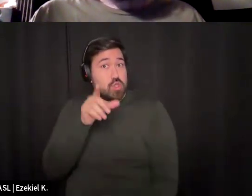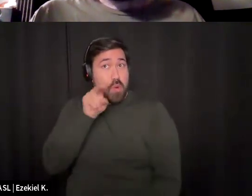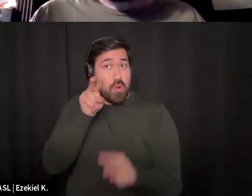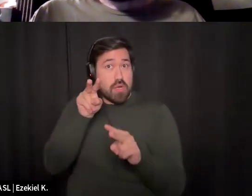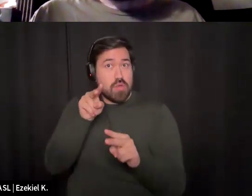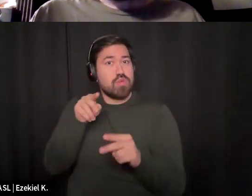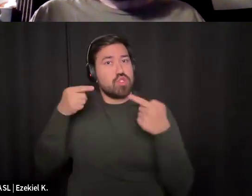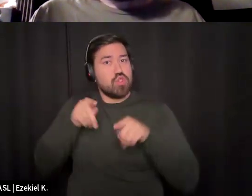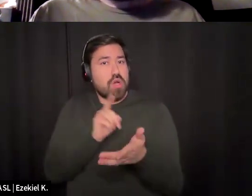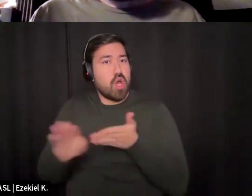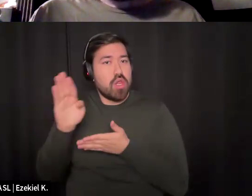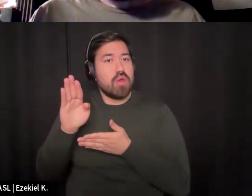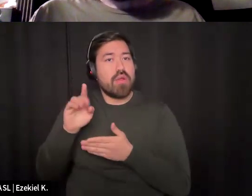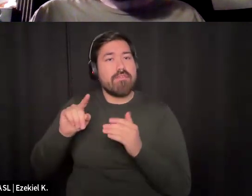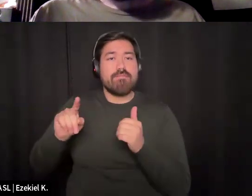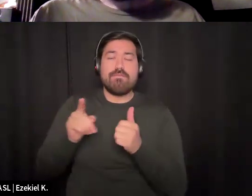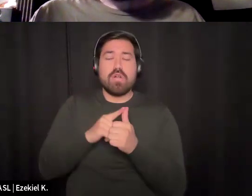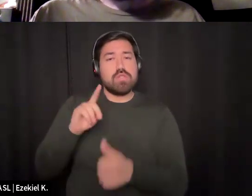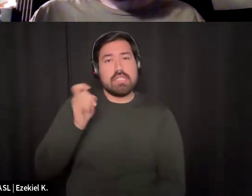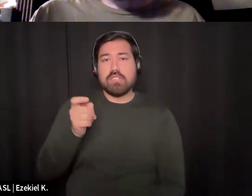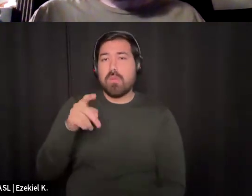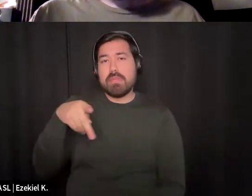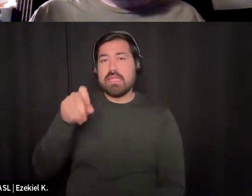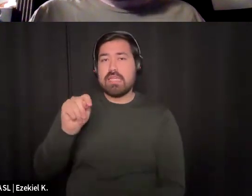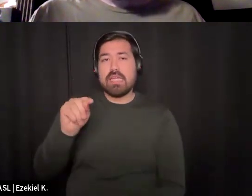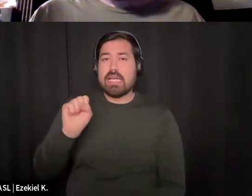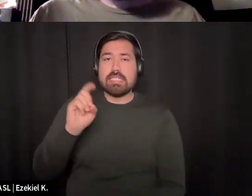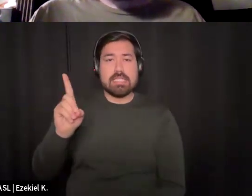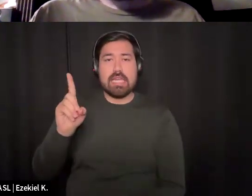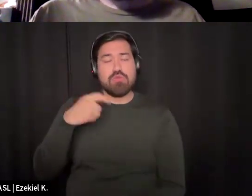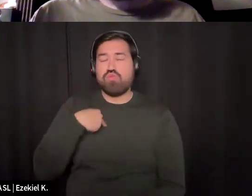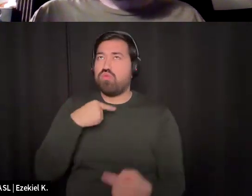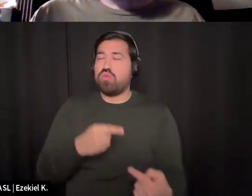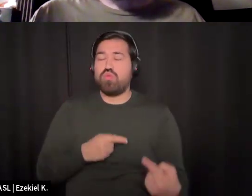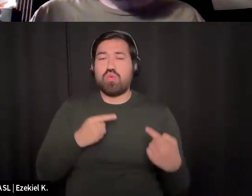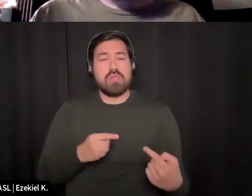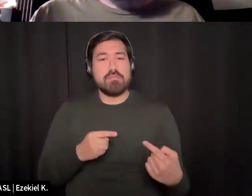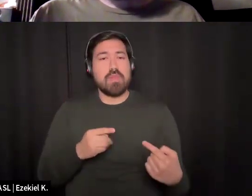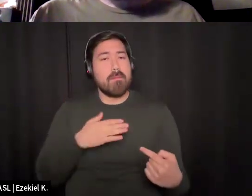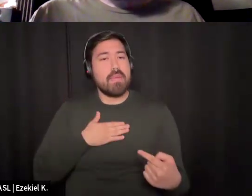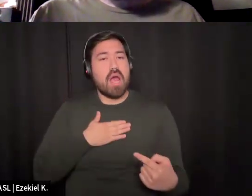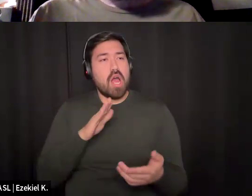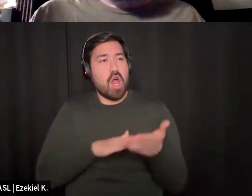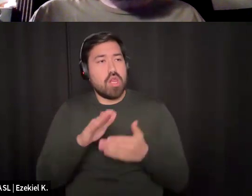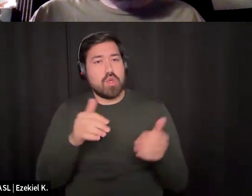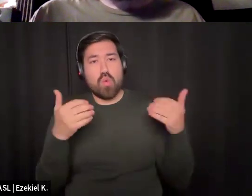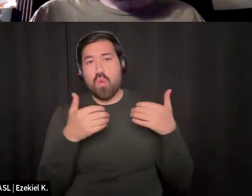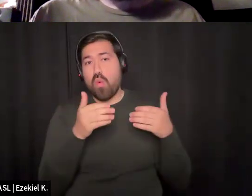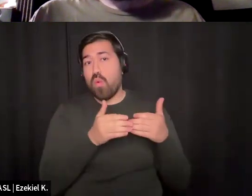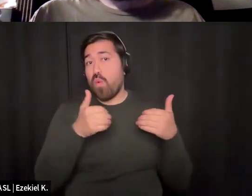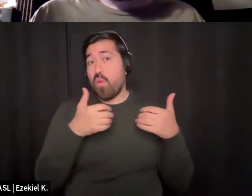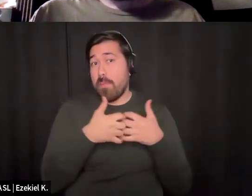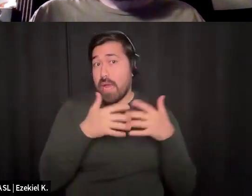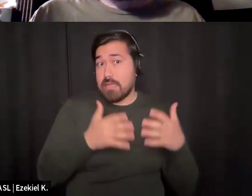during college when I was first diagnosed with PTSD and was really struggling. And my college roommate, luckily,